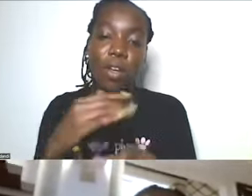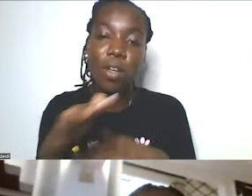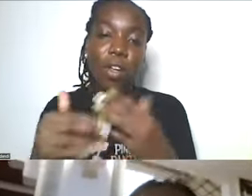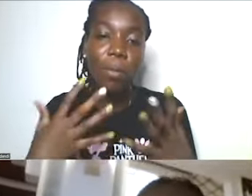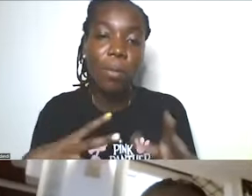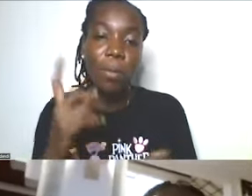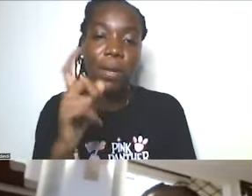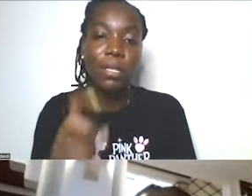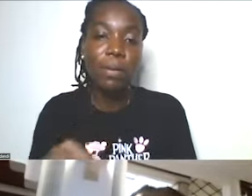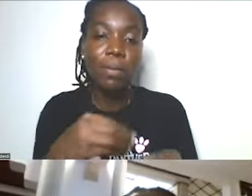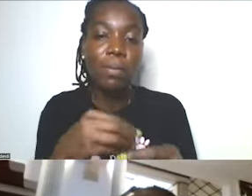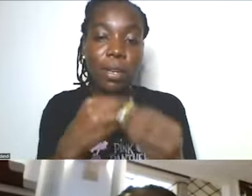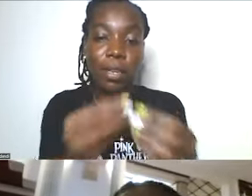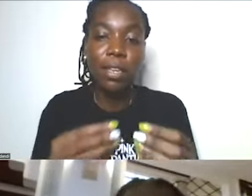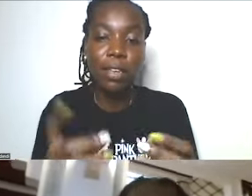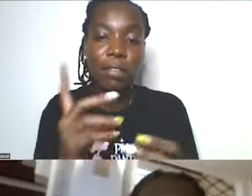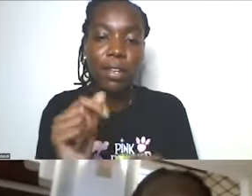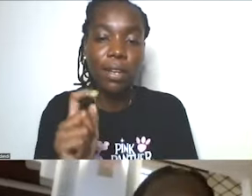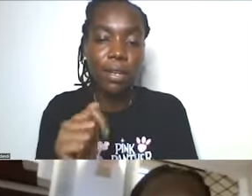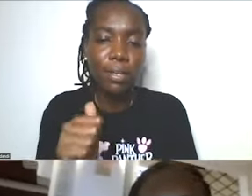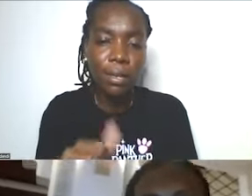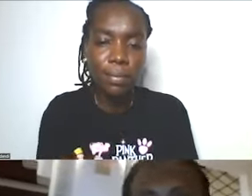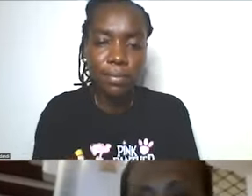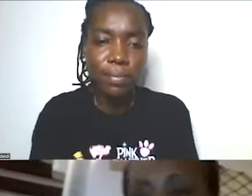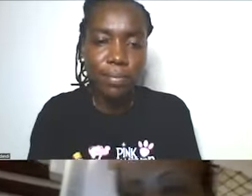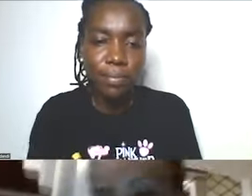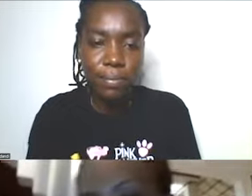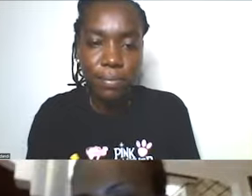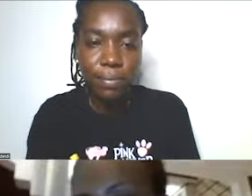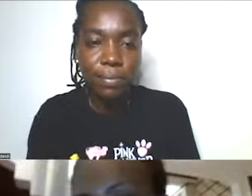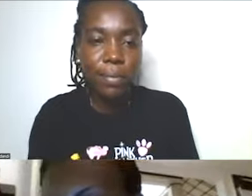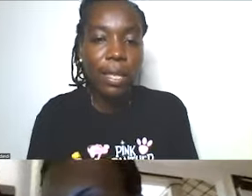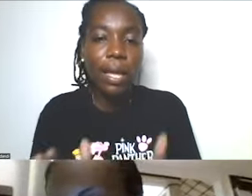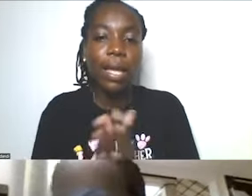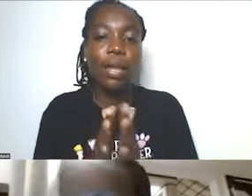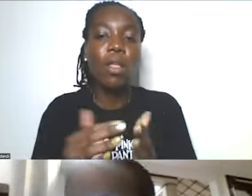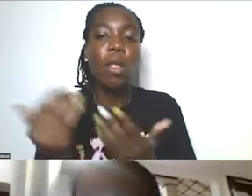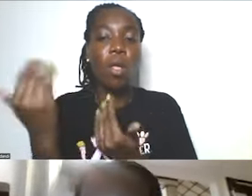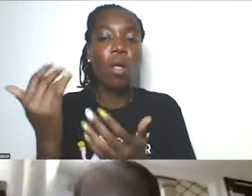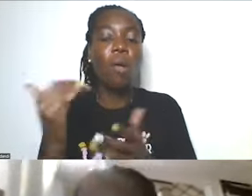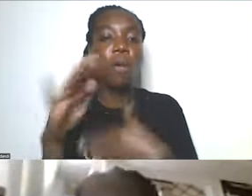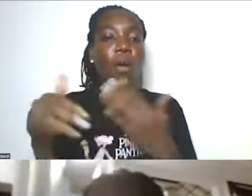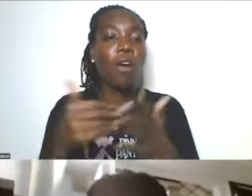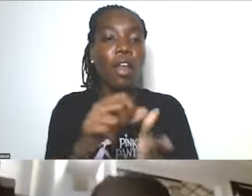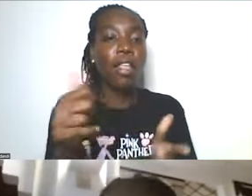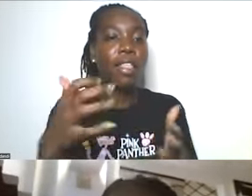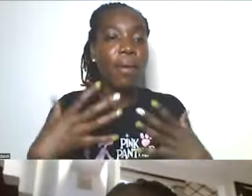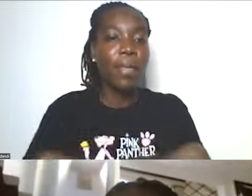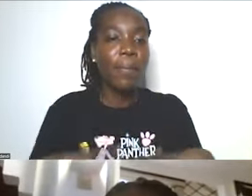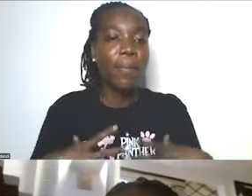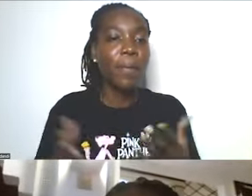in agreement. And I hope my people from Atara Solutions, you are getting the memo on where we are at.